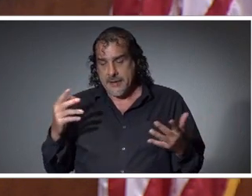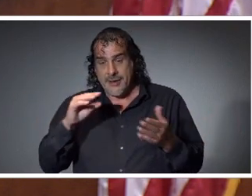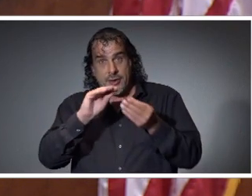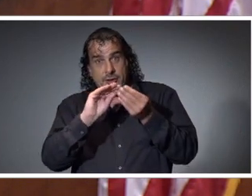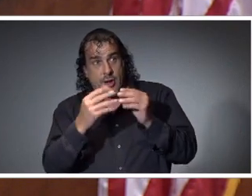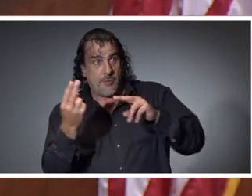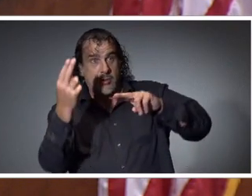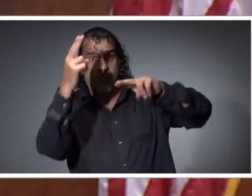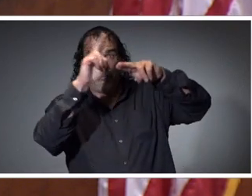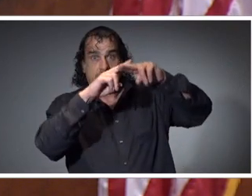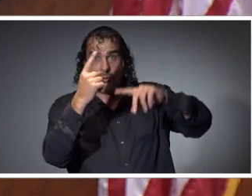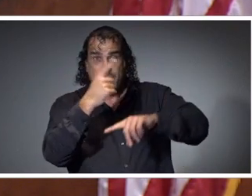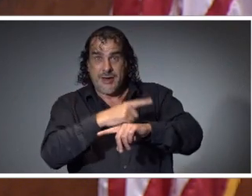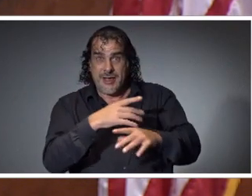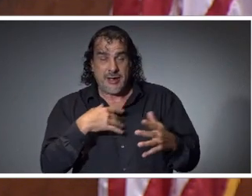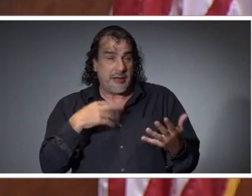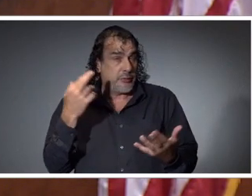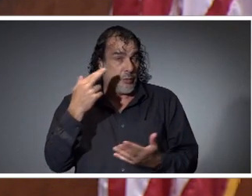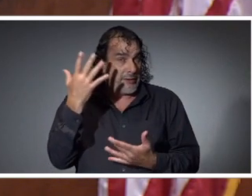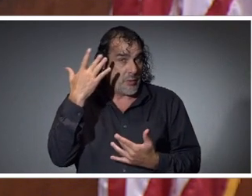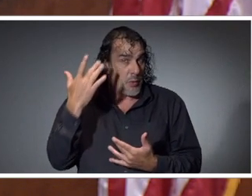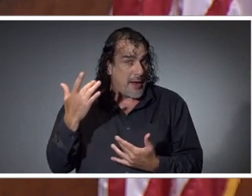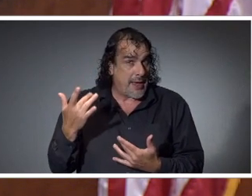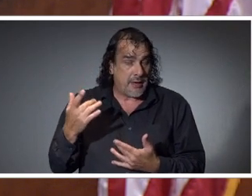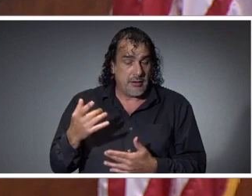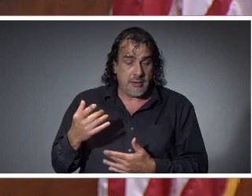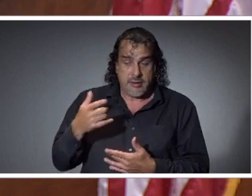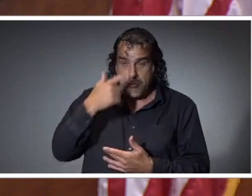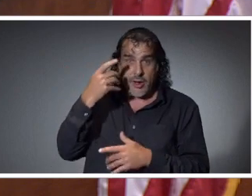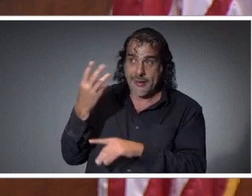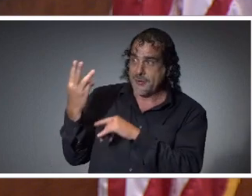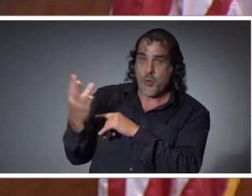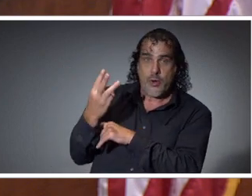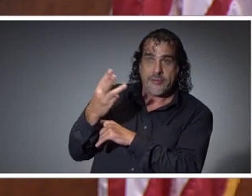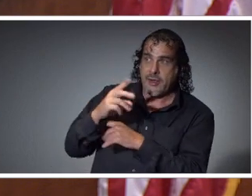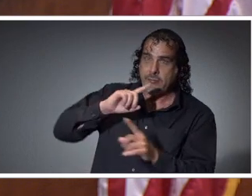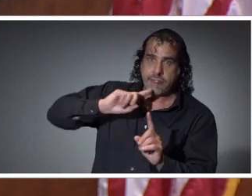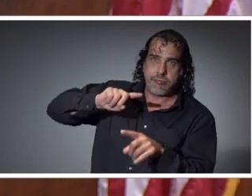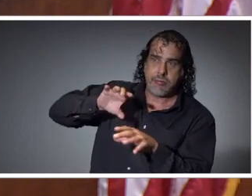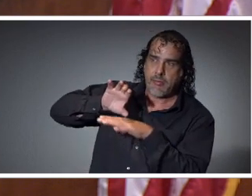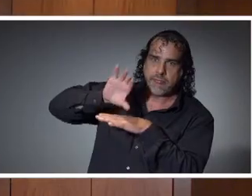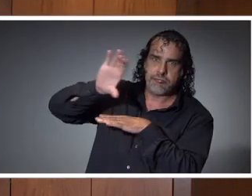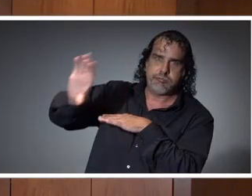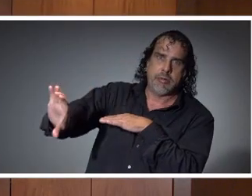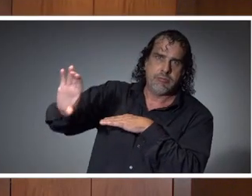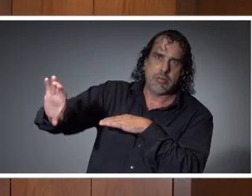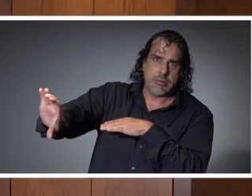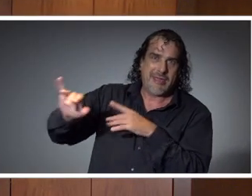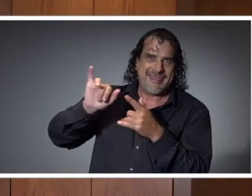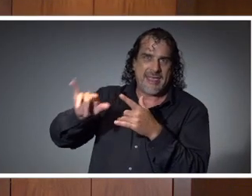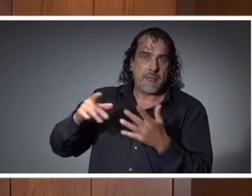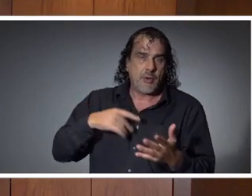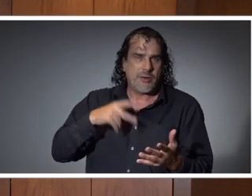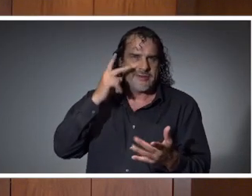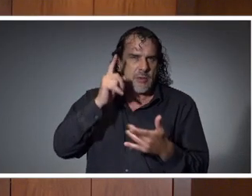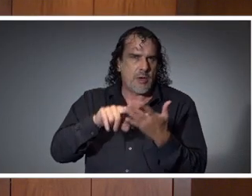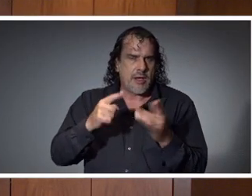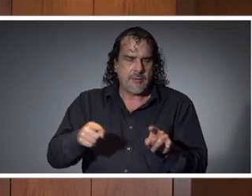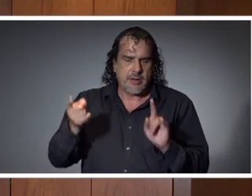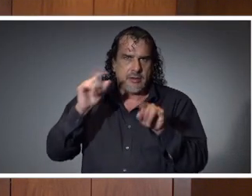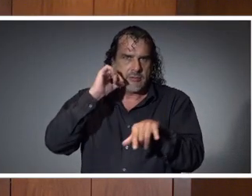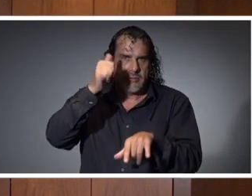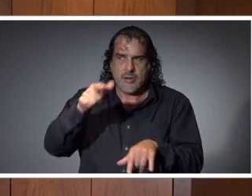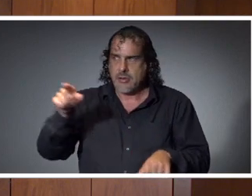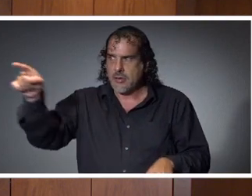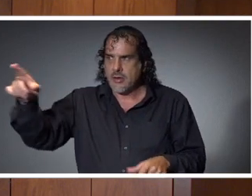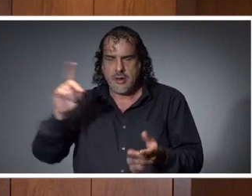more a factor of it is Wednesday than anything else. But let's see what happens tomorrow and Friday. And we'll continue to follow